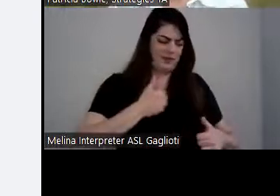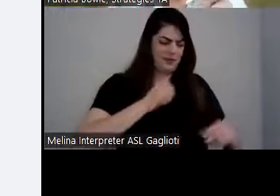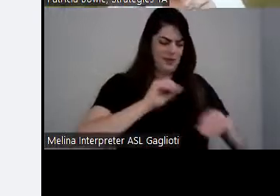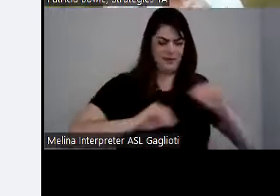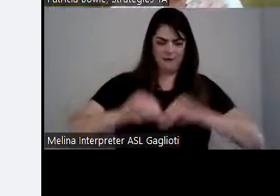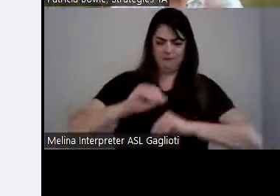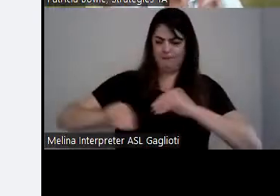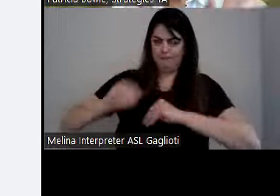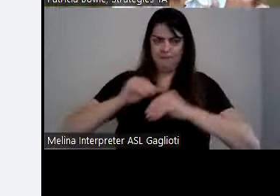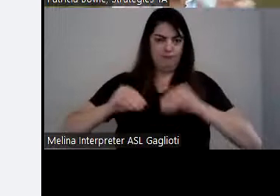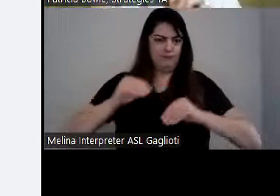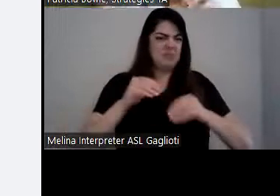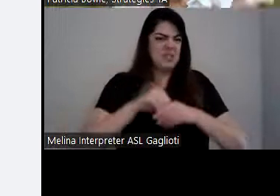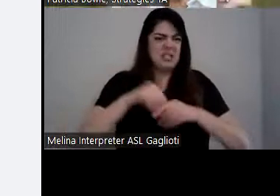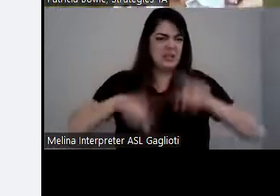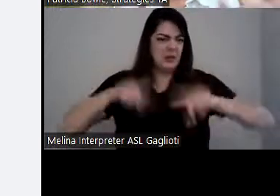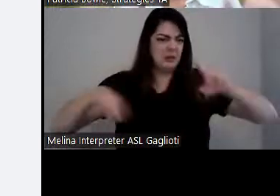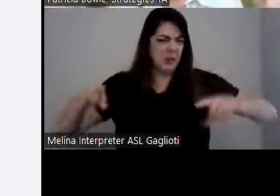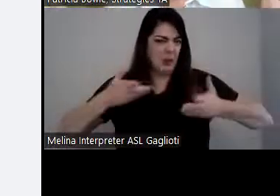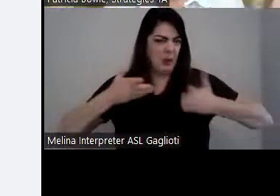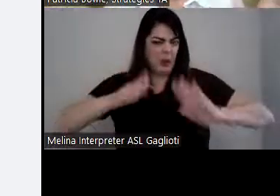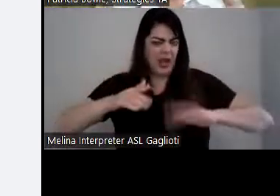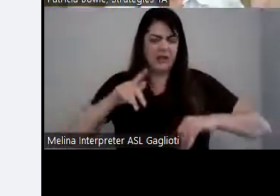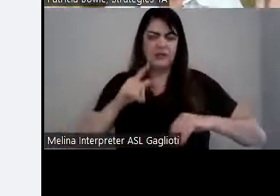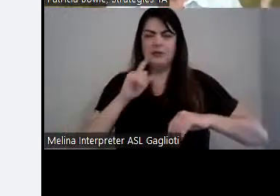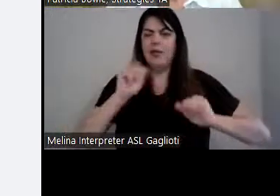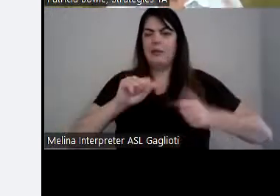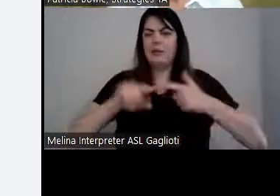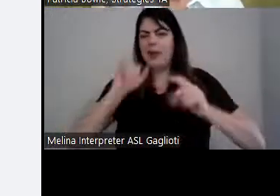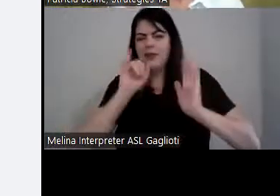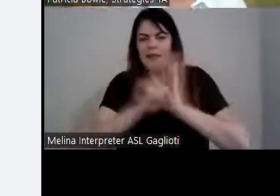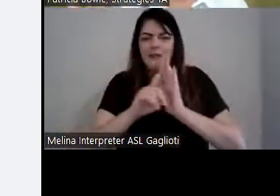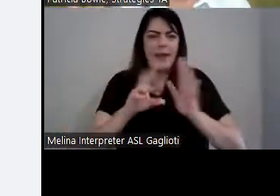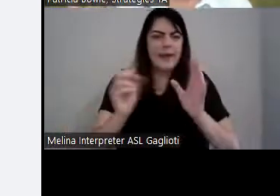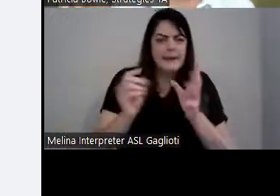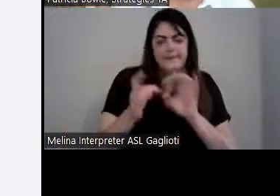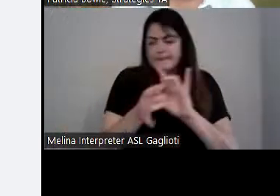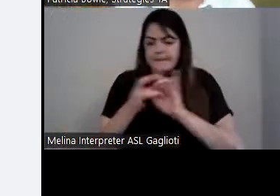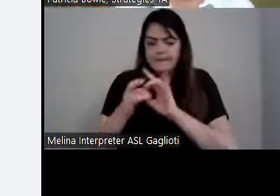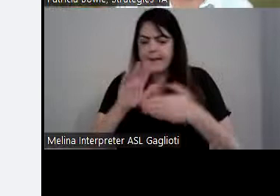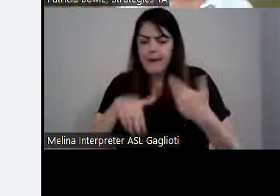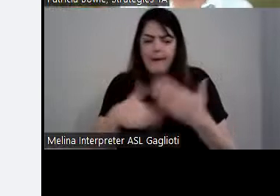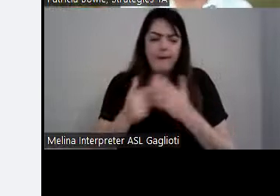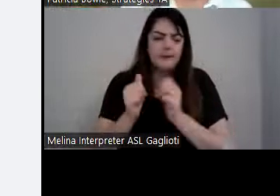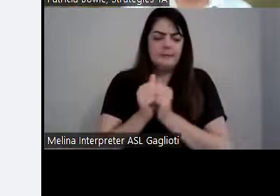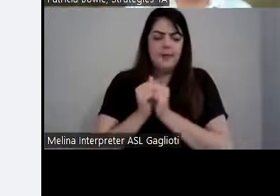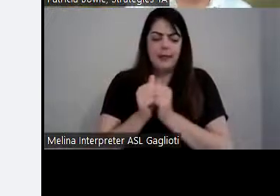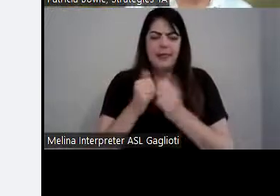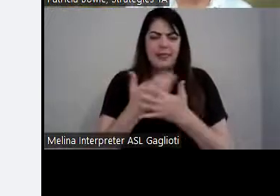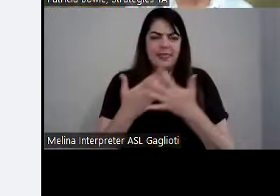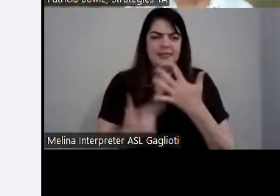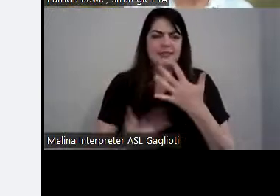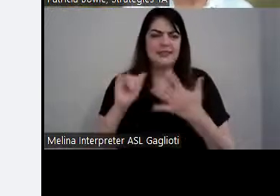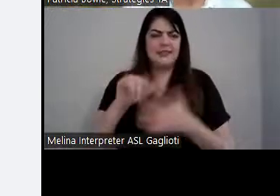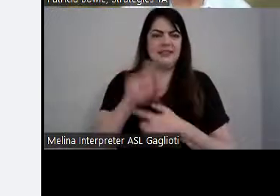ways in order to identify and coalesce and bring together all of the elements needed for the